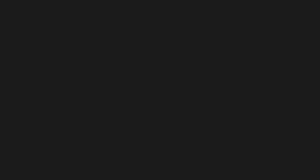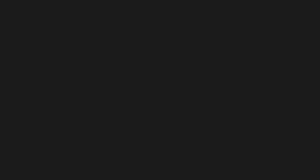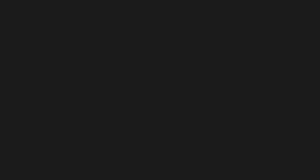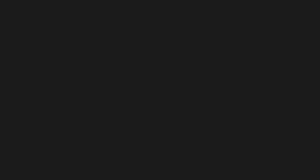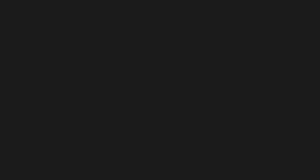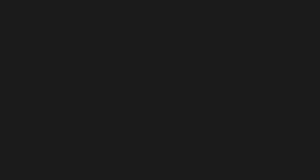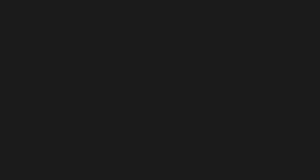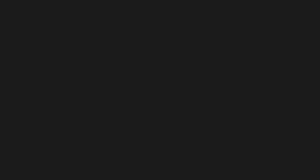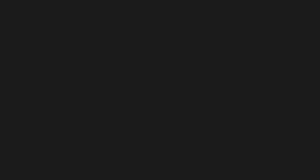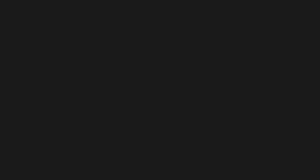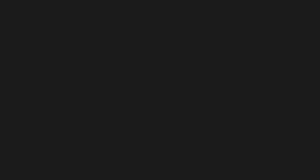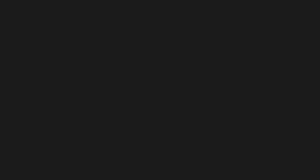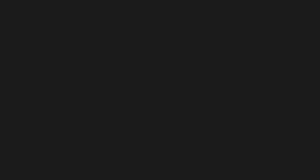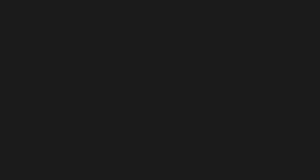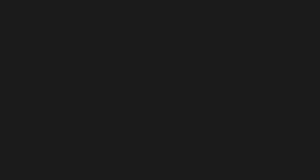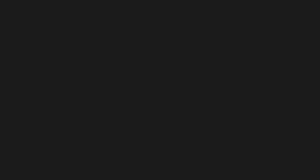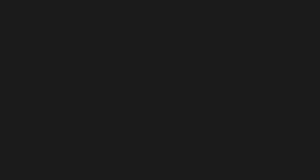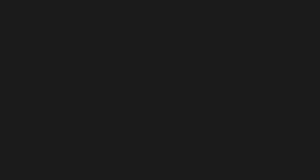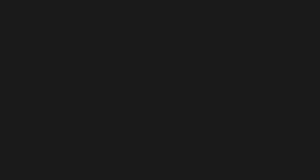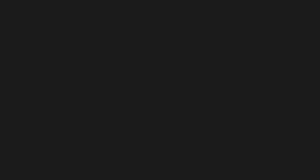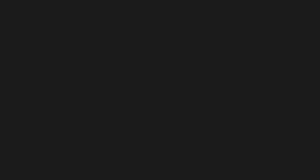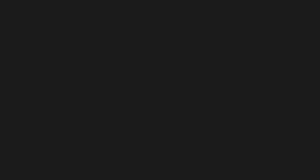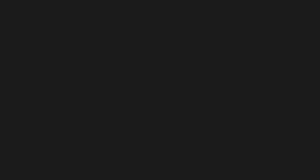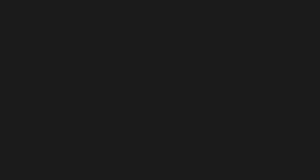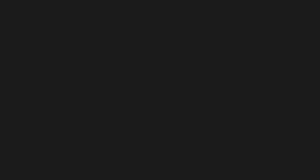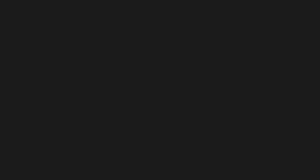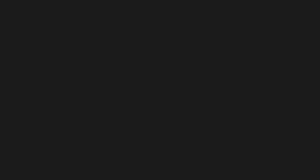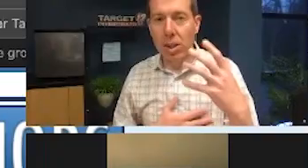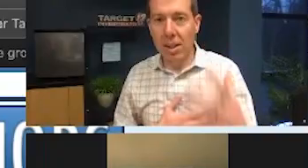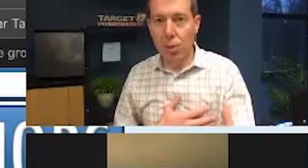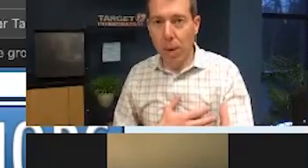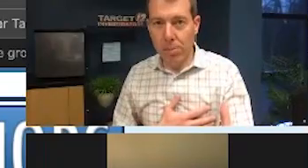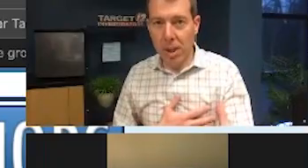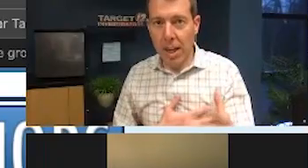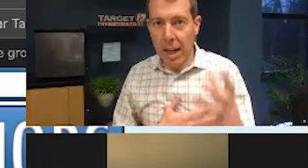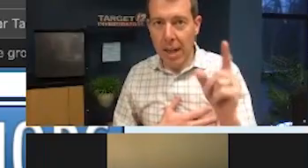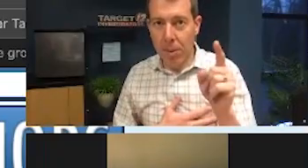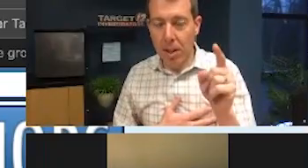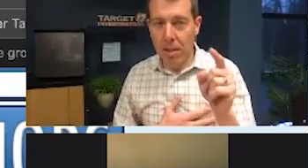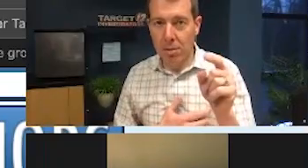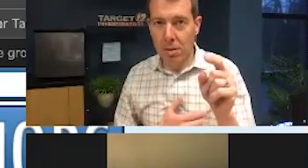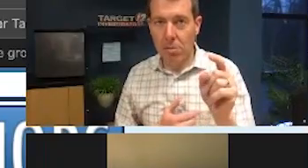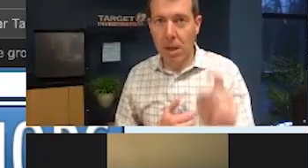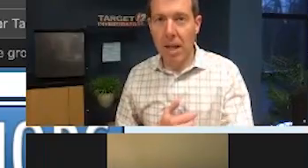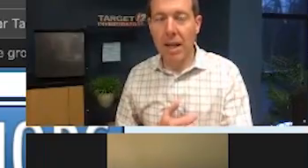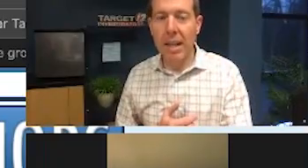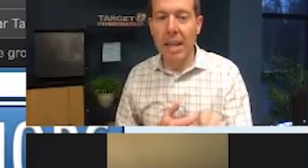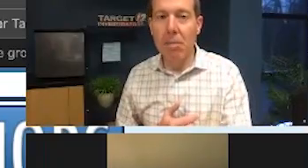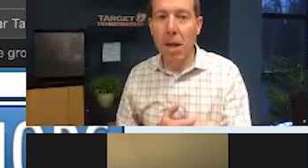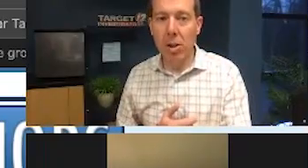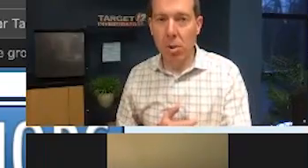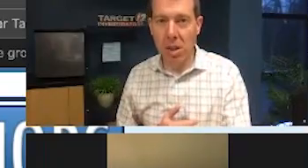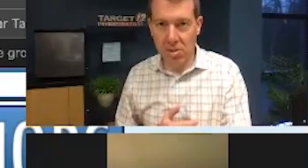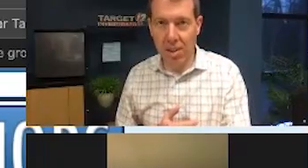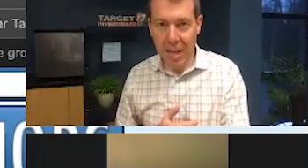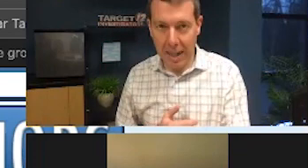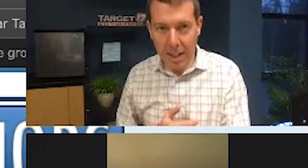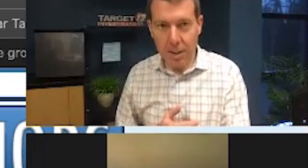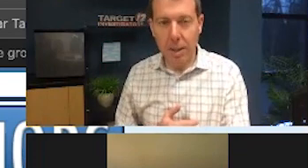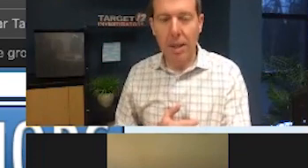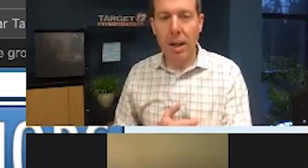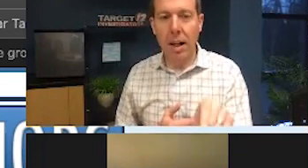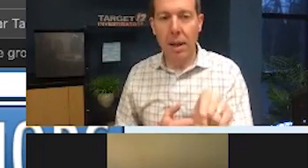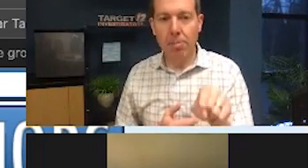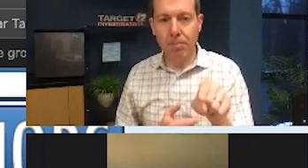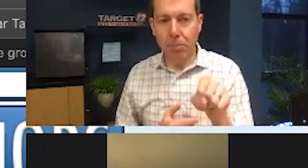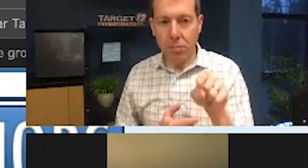the appointment made, and there's no available dates, there's no available times. I showed Mickey this website where people can reach out to the DMV if